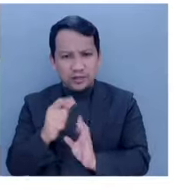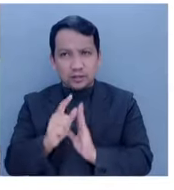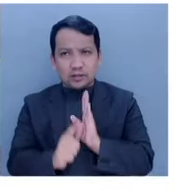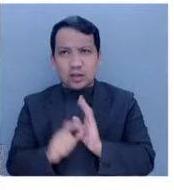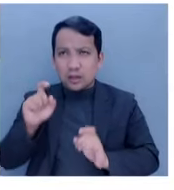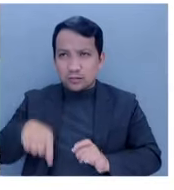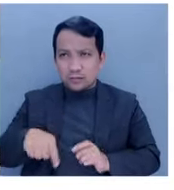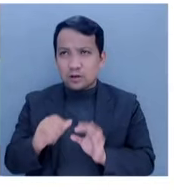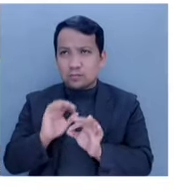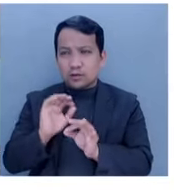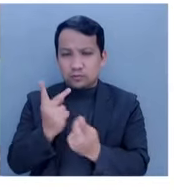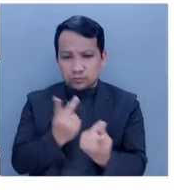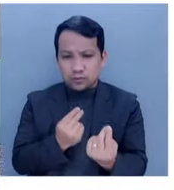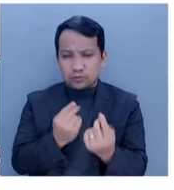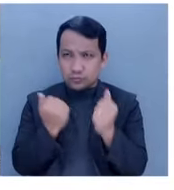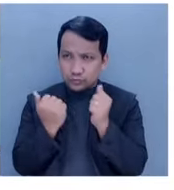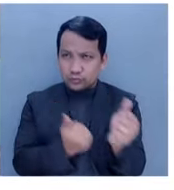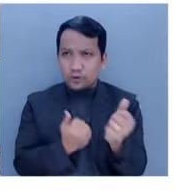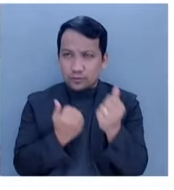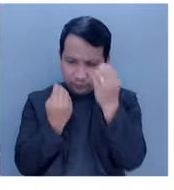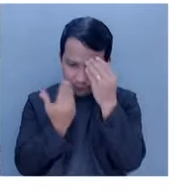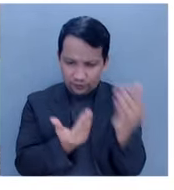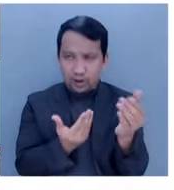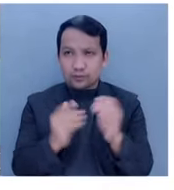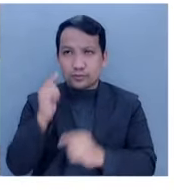should be performed and fulfilled by the government.